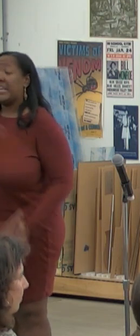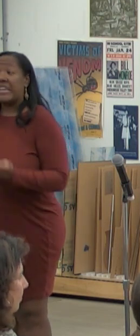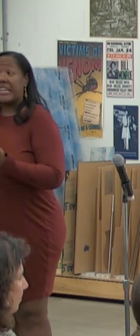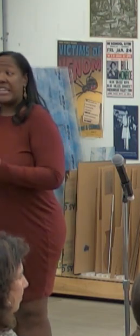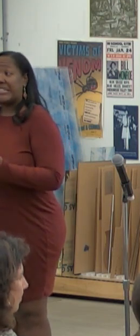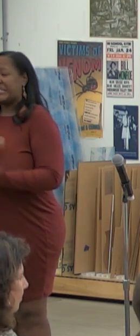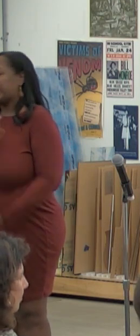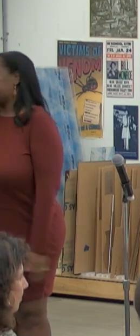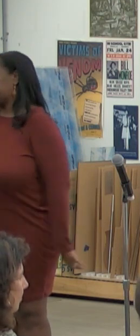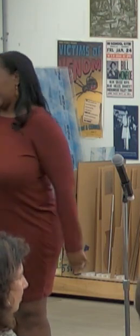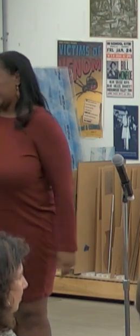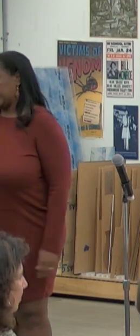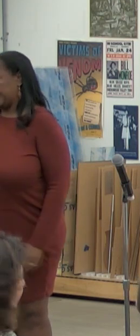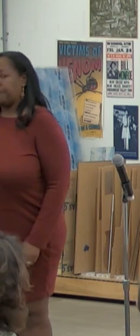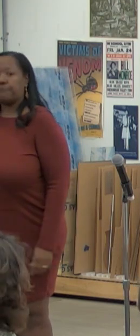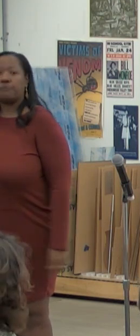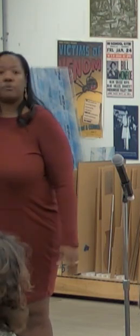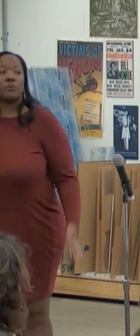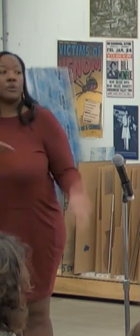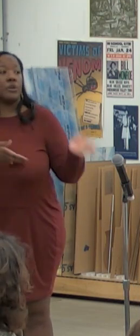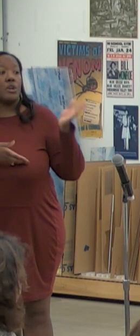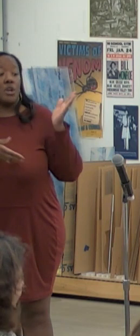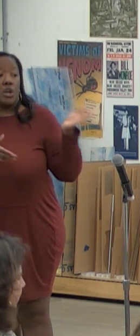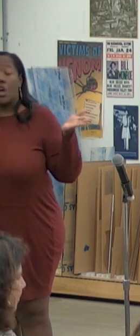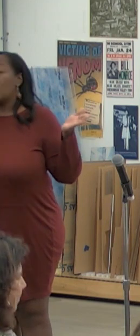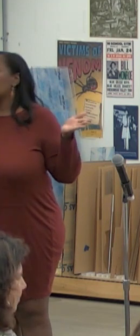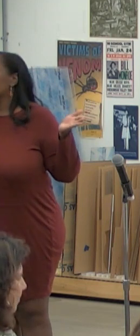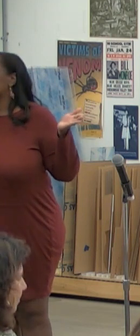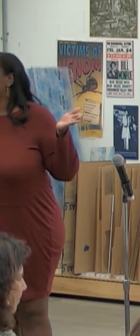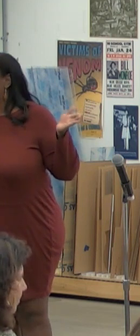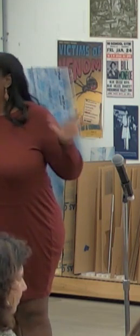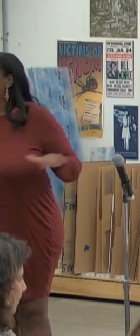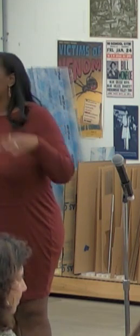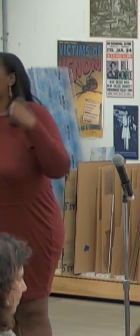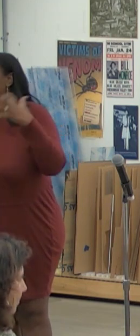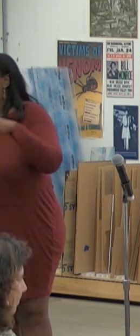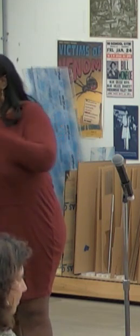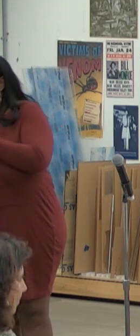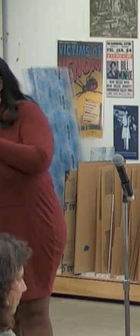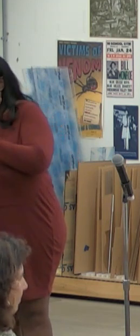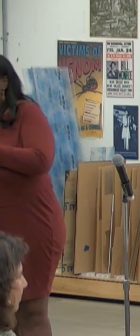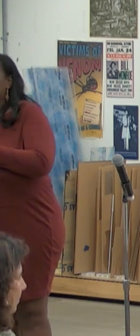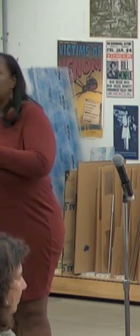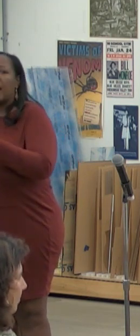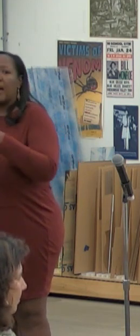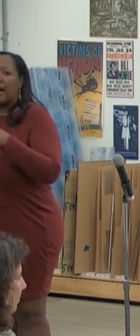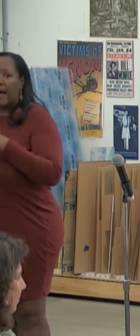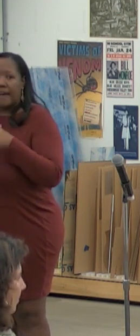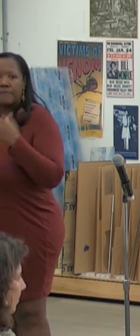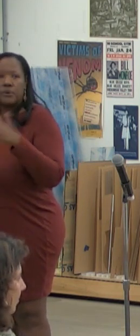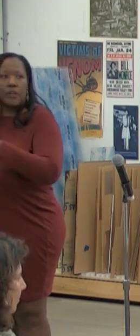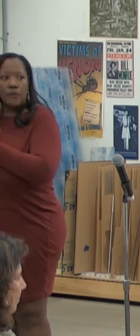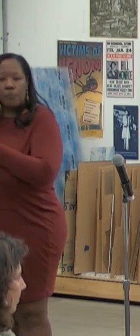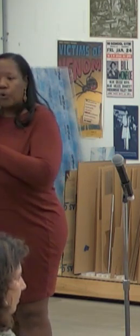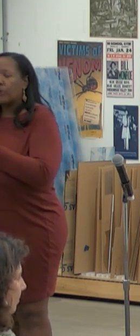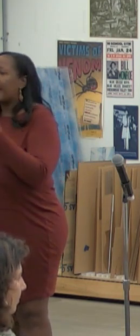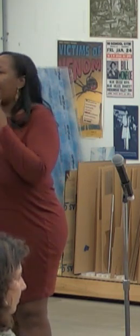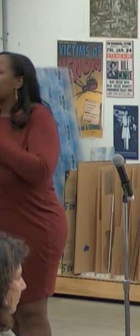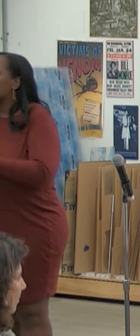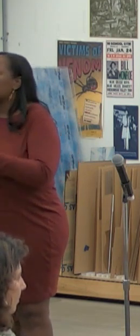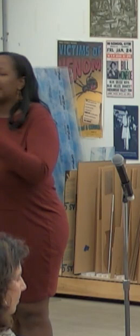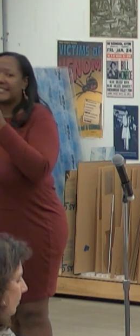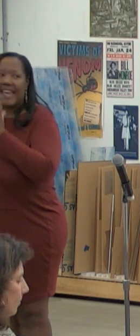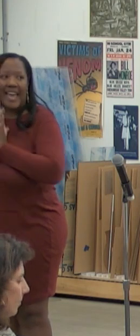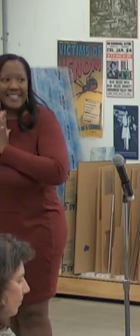So Scott's been doing a lot of work. I've been looking into it because everybody's asking for it. Everybody. On